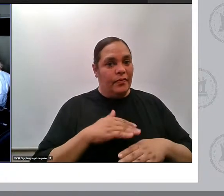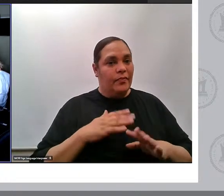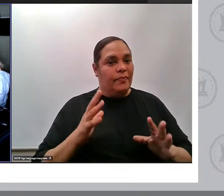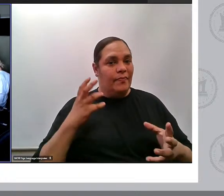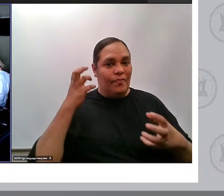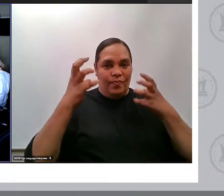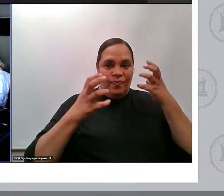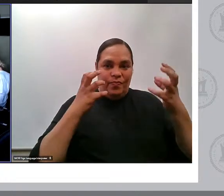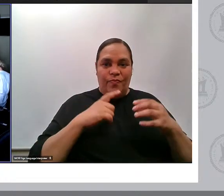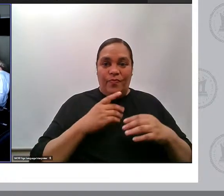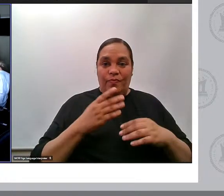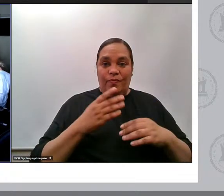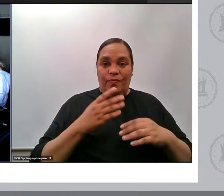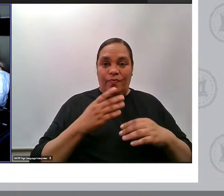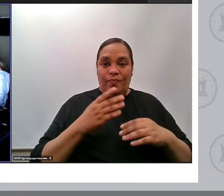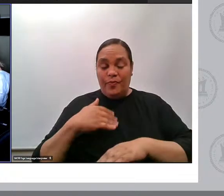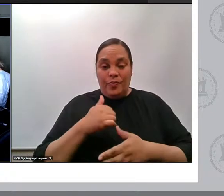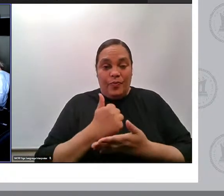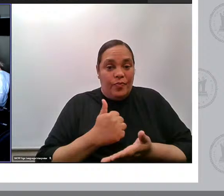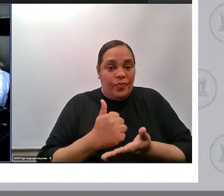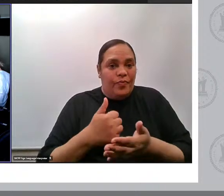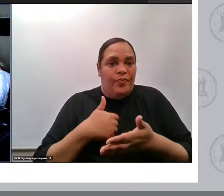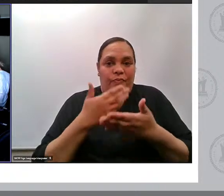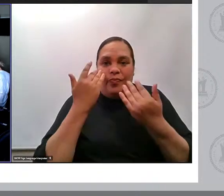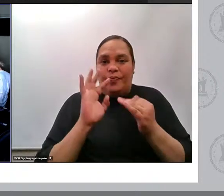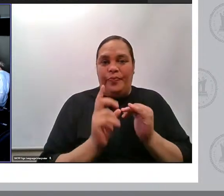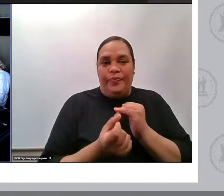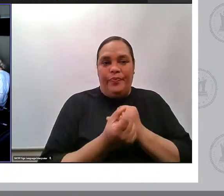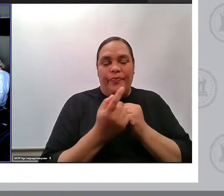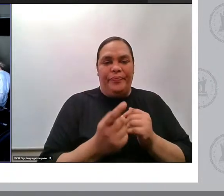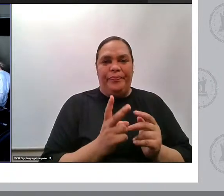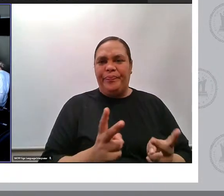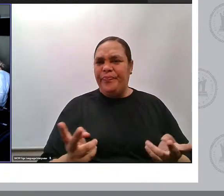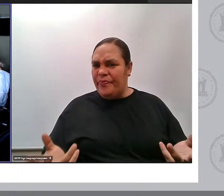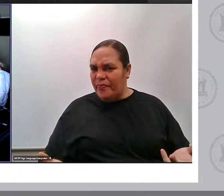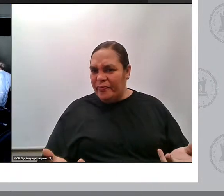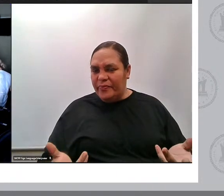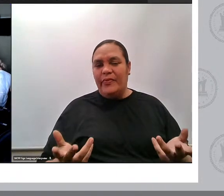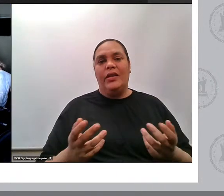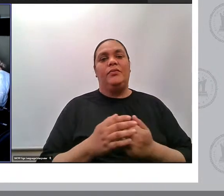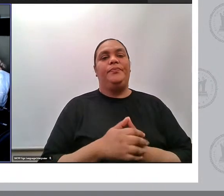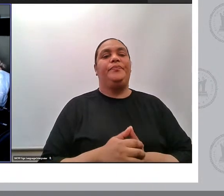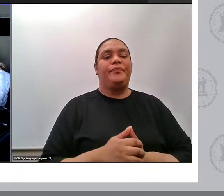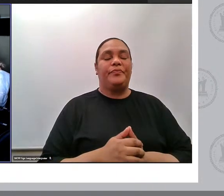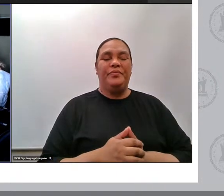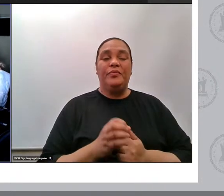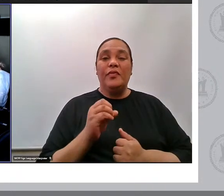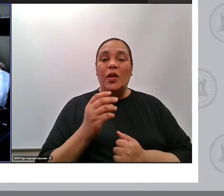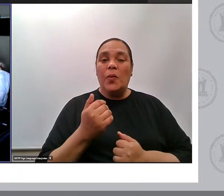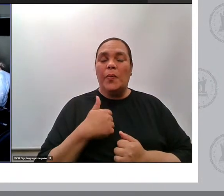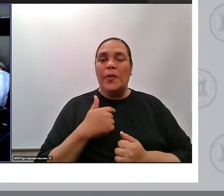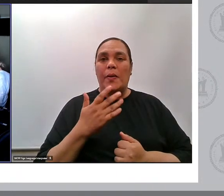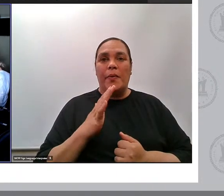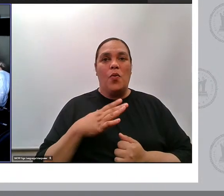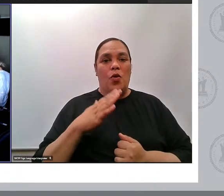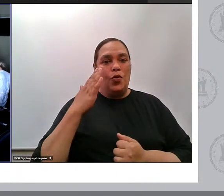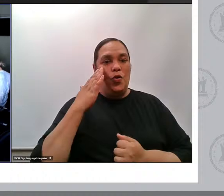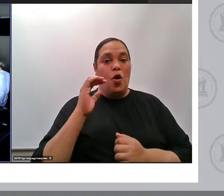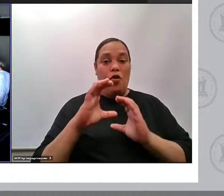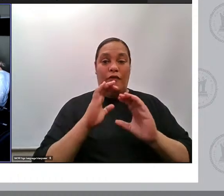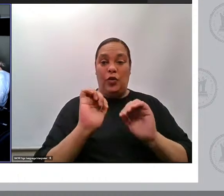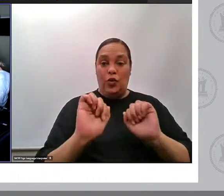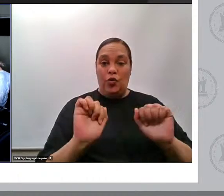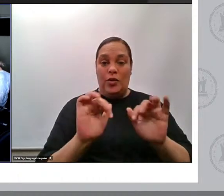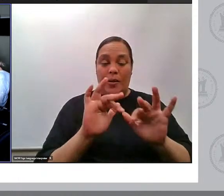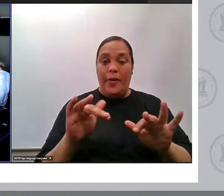last time we were sitting, you don't know what has happened. Now there's another one. Is there, I mean, in your conversations as